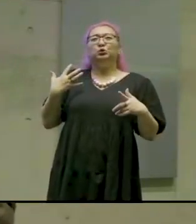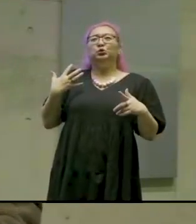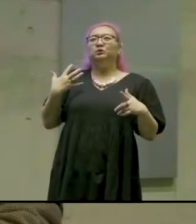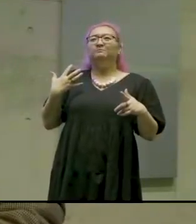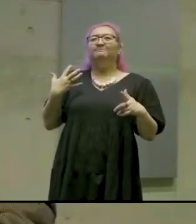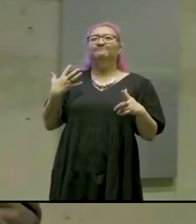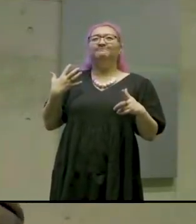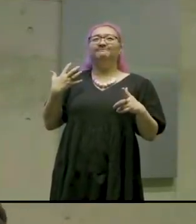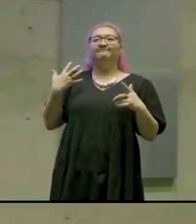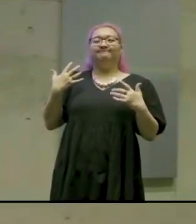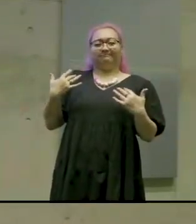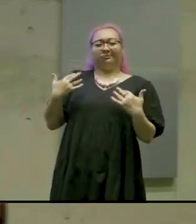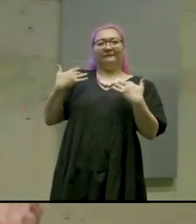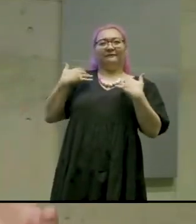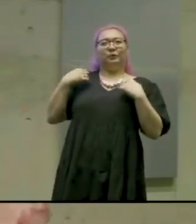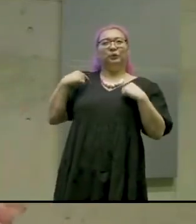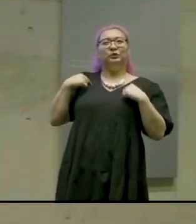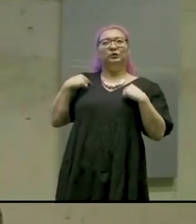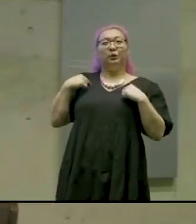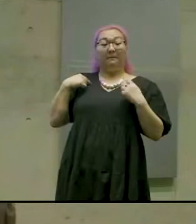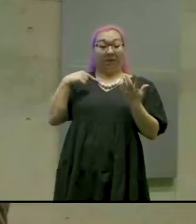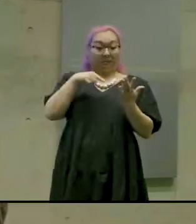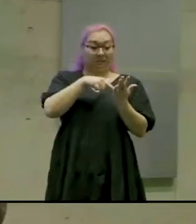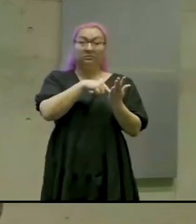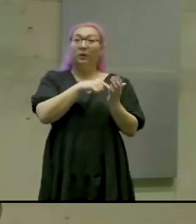them on a piece of paper,